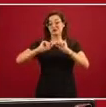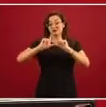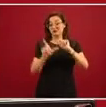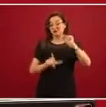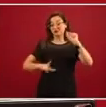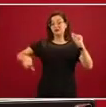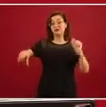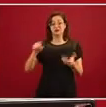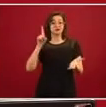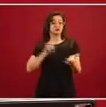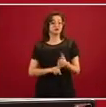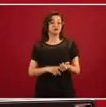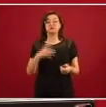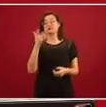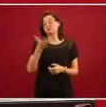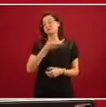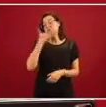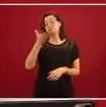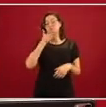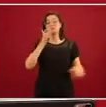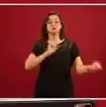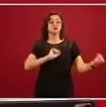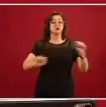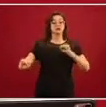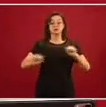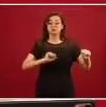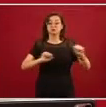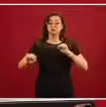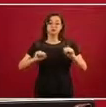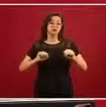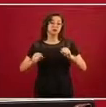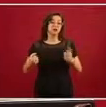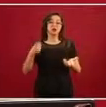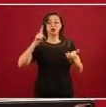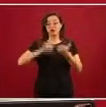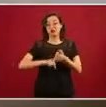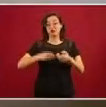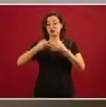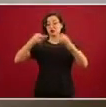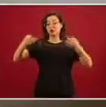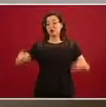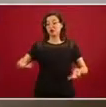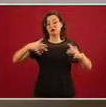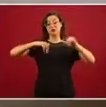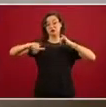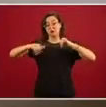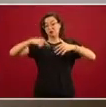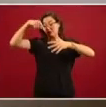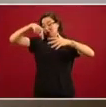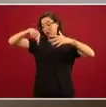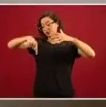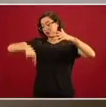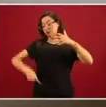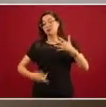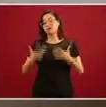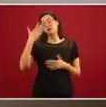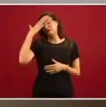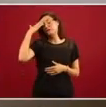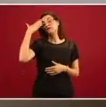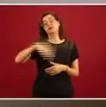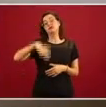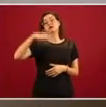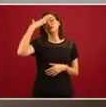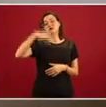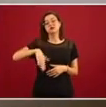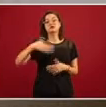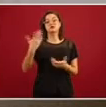And Mexico is a territory, because of geological reasons, of high